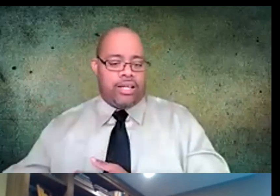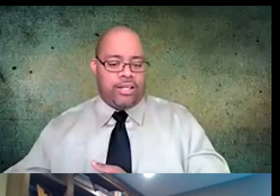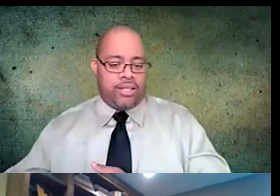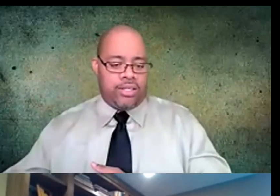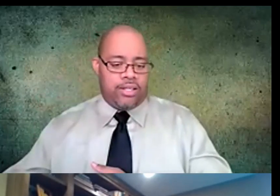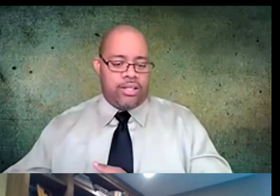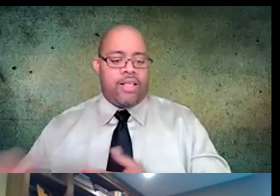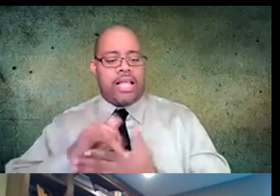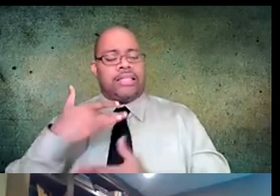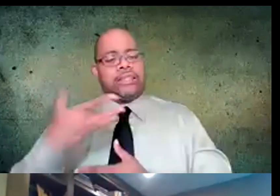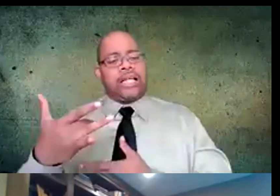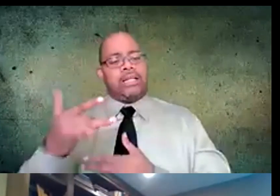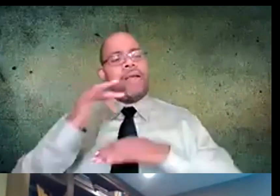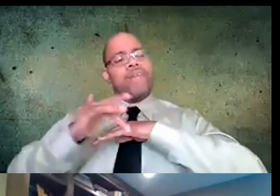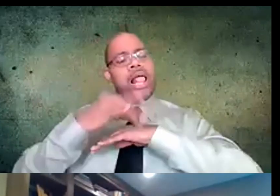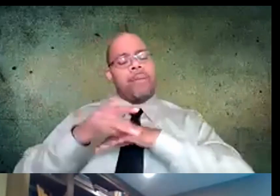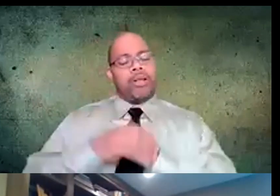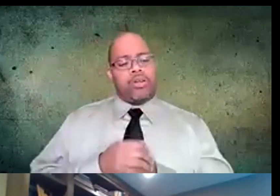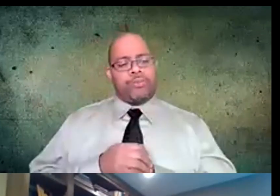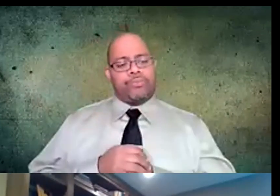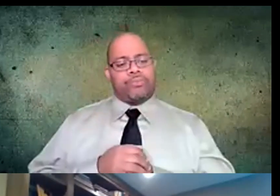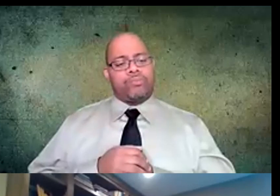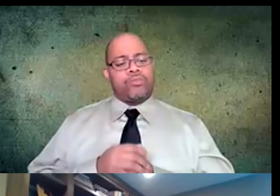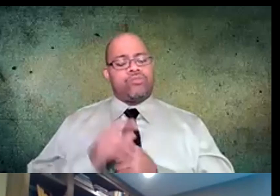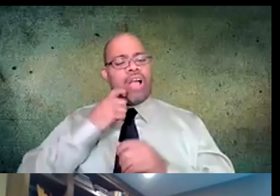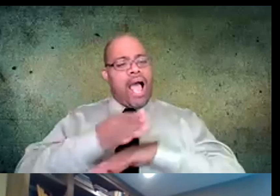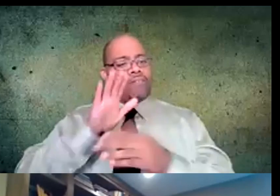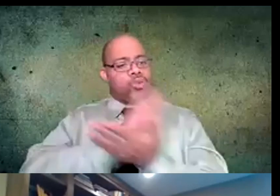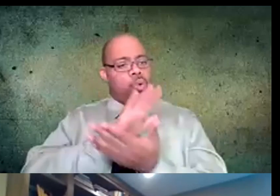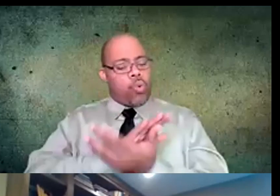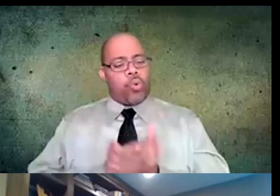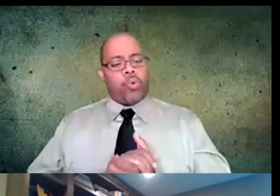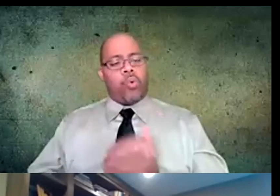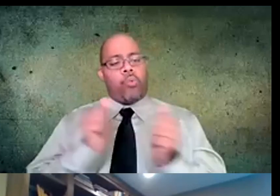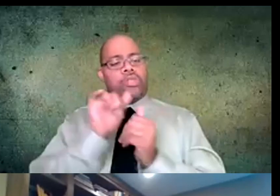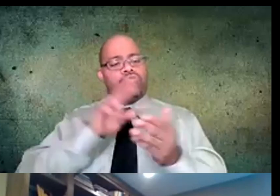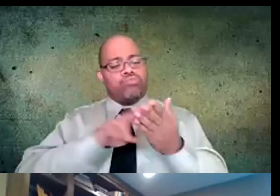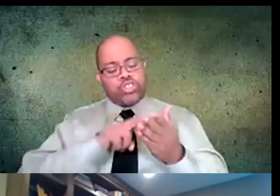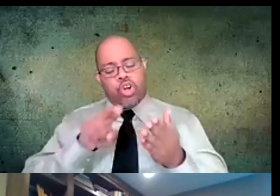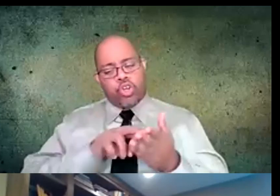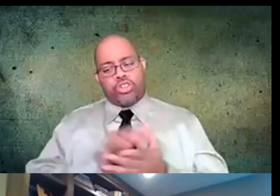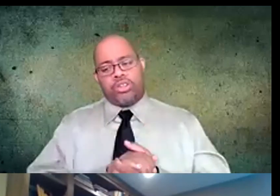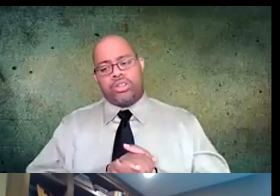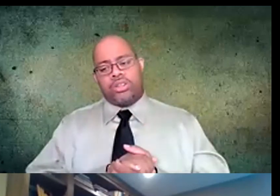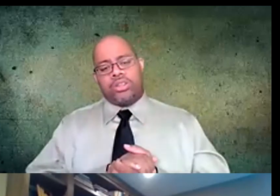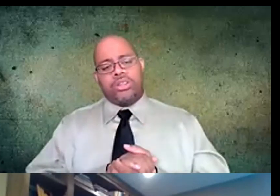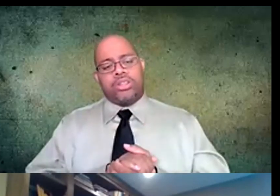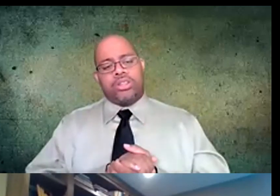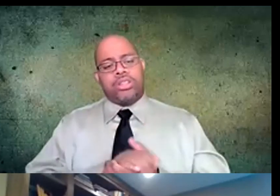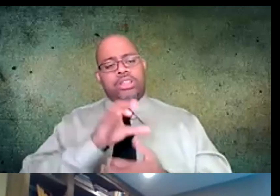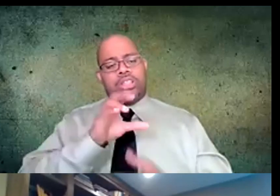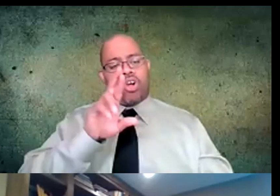tend to be available, you know, right after school with those research, we call it CRO,